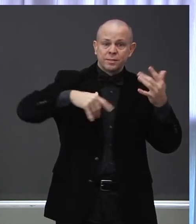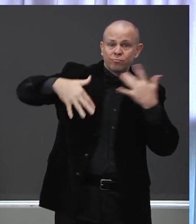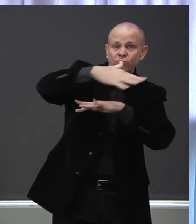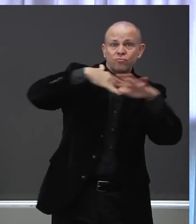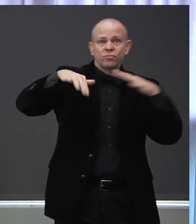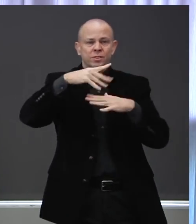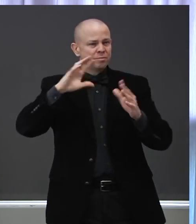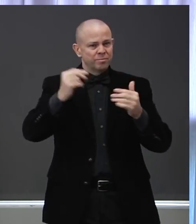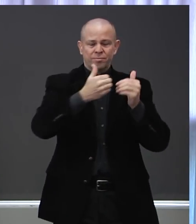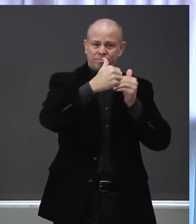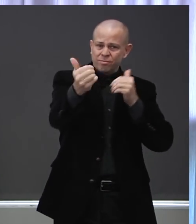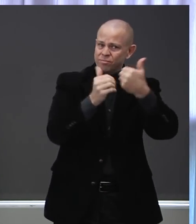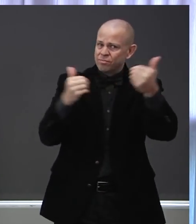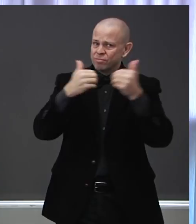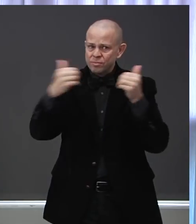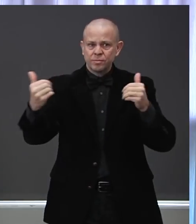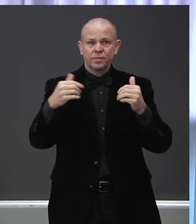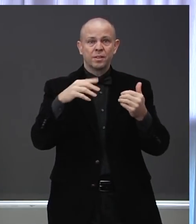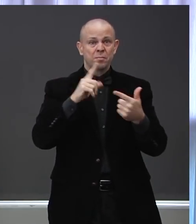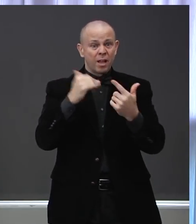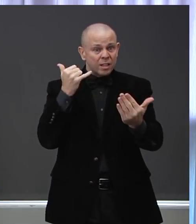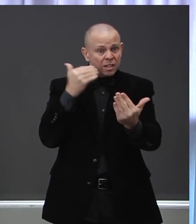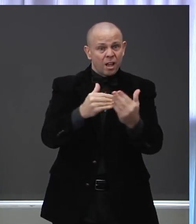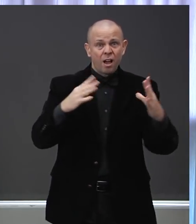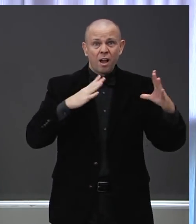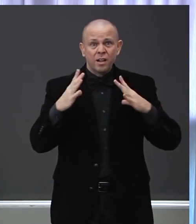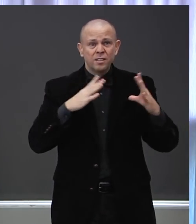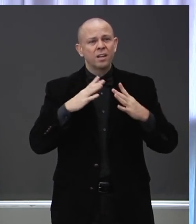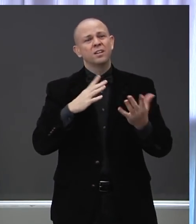for the holidays, and getting a flu shot.